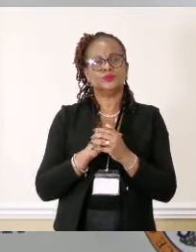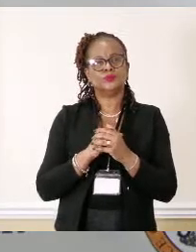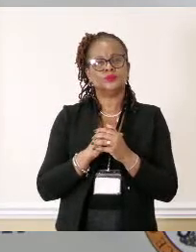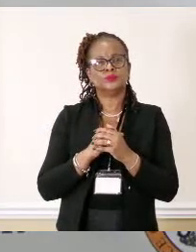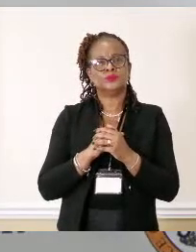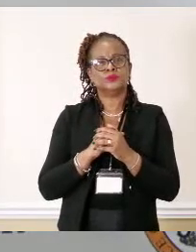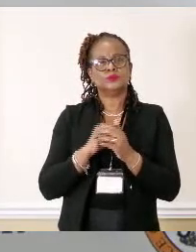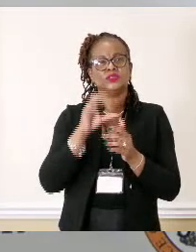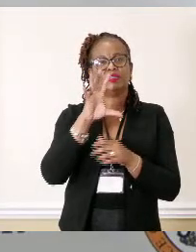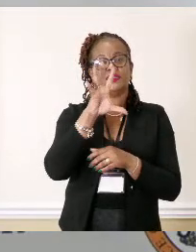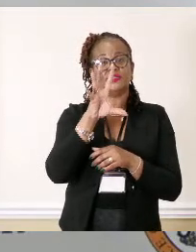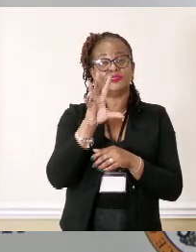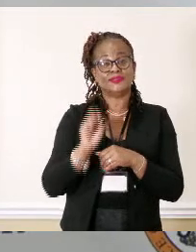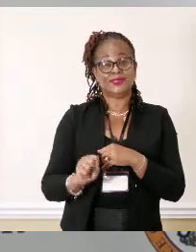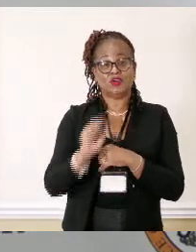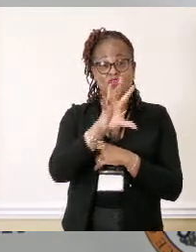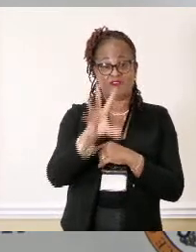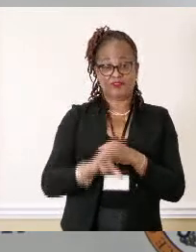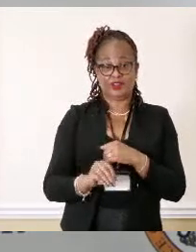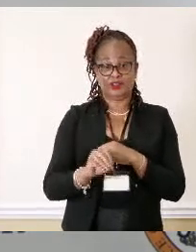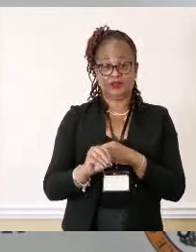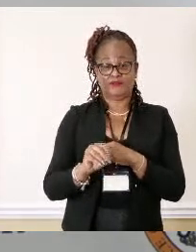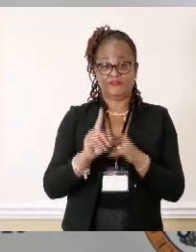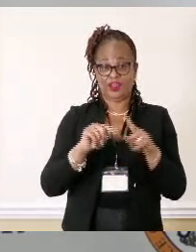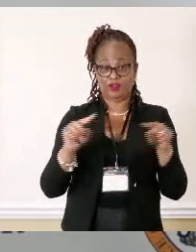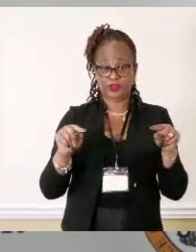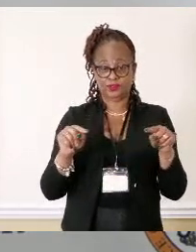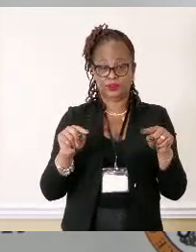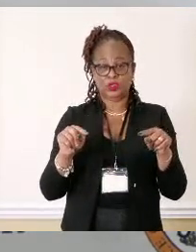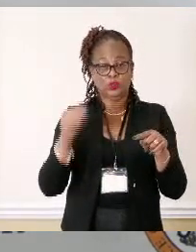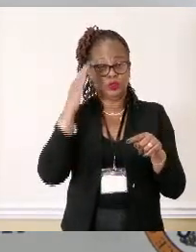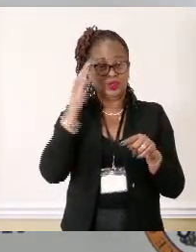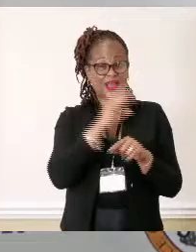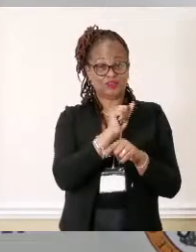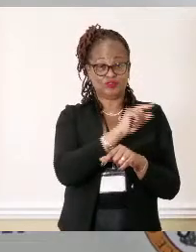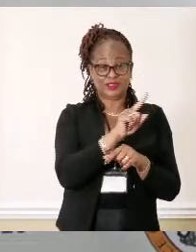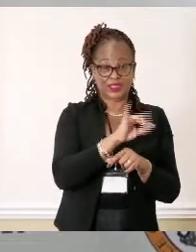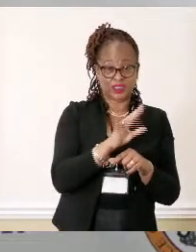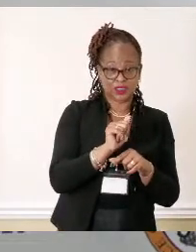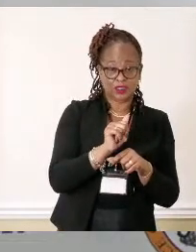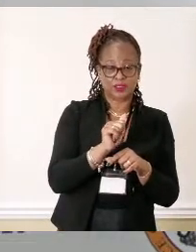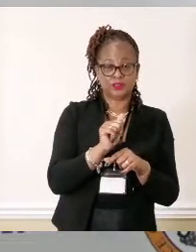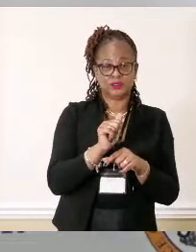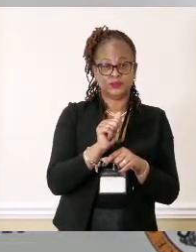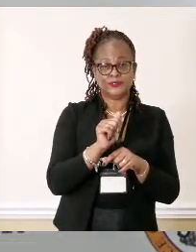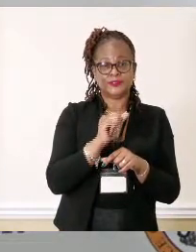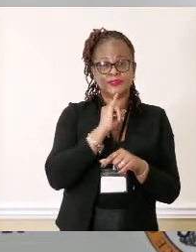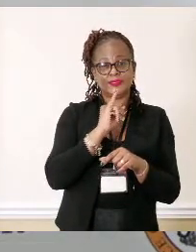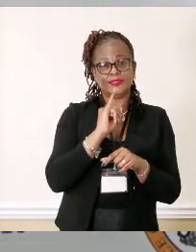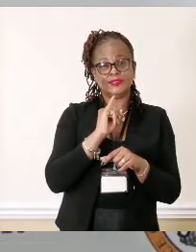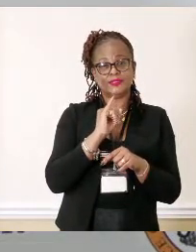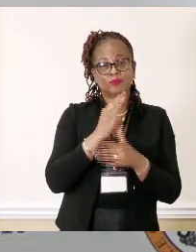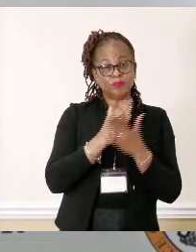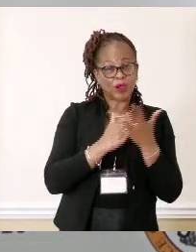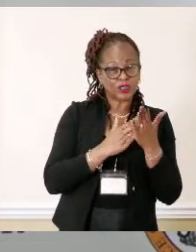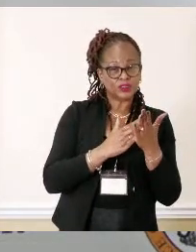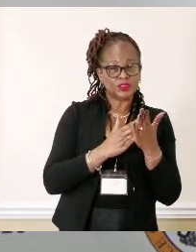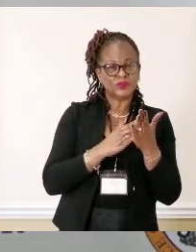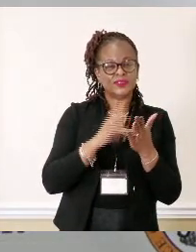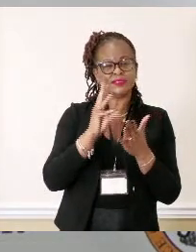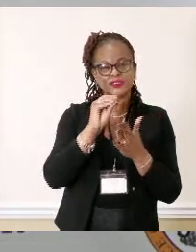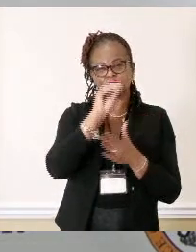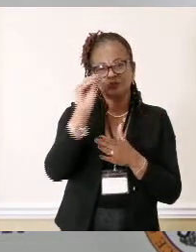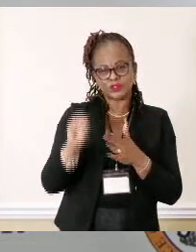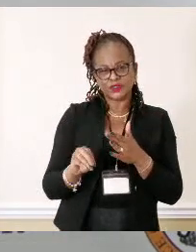to the South African variant, we know that the AstraZeneca vaccine is partially effective. It's about